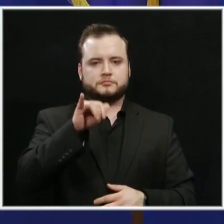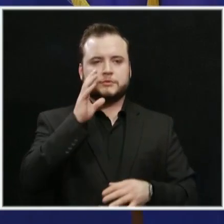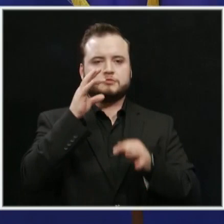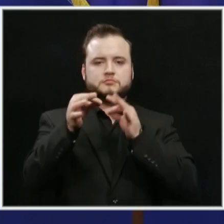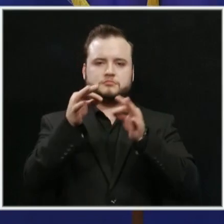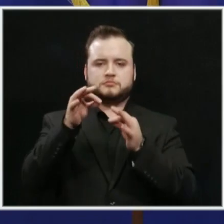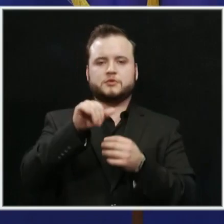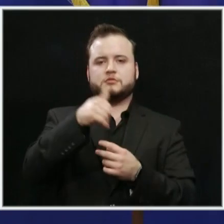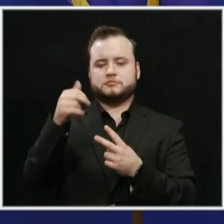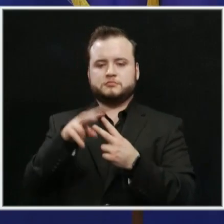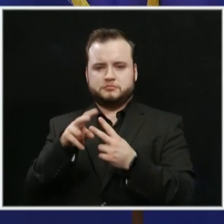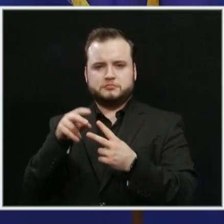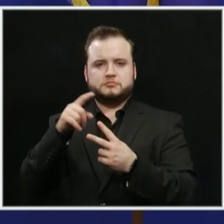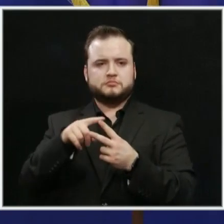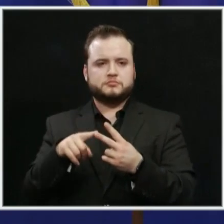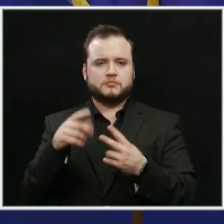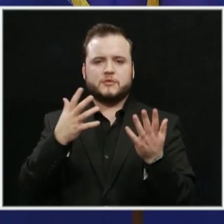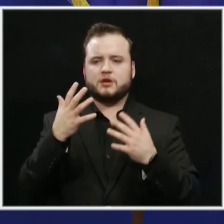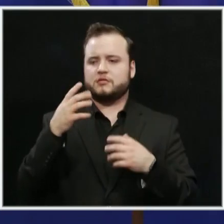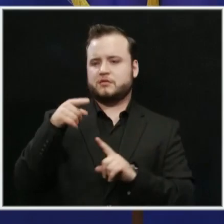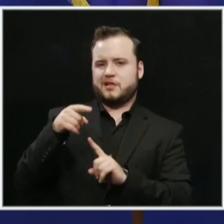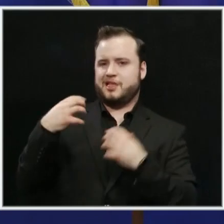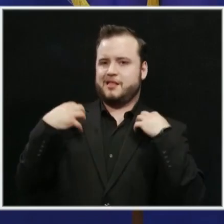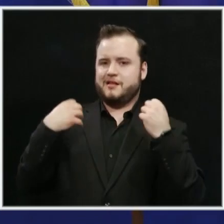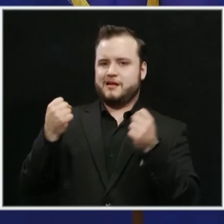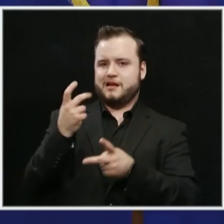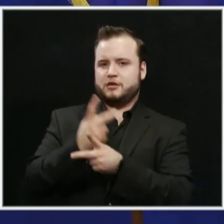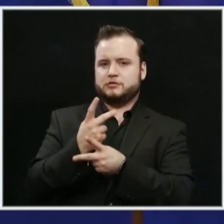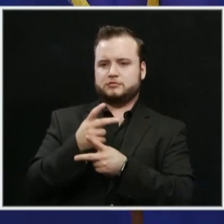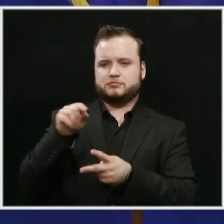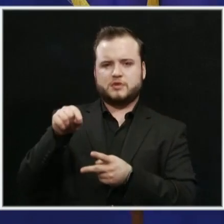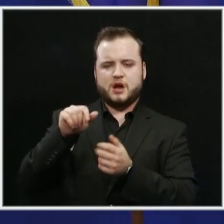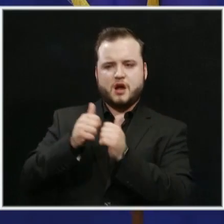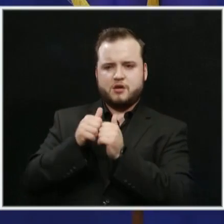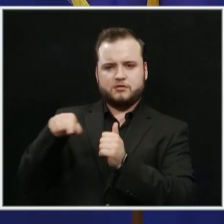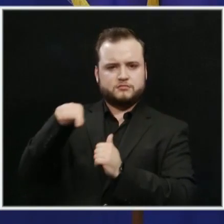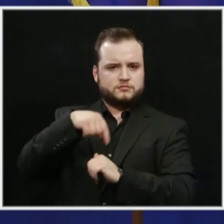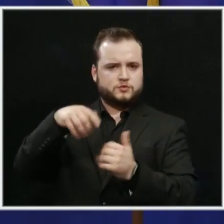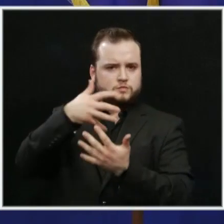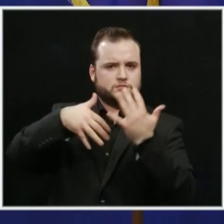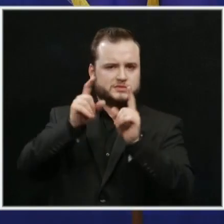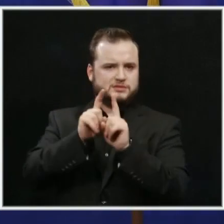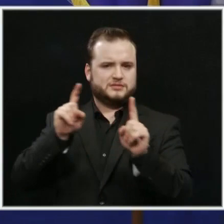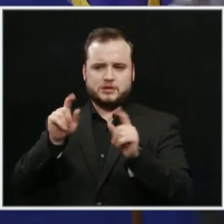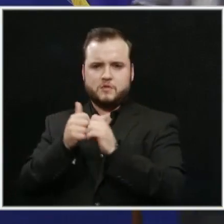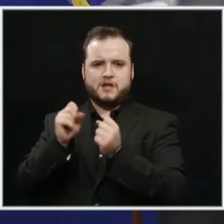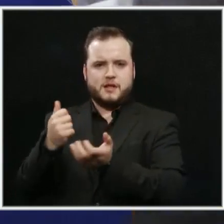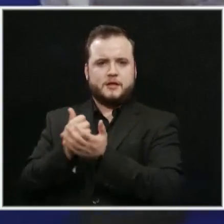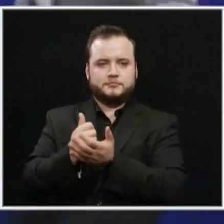up Dr. Hick and Mary, let's turn to Jan Malcolm for a little update on where we're at.